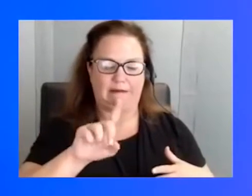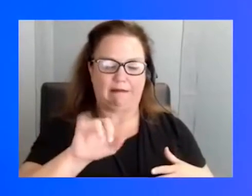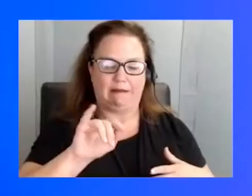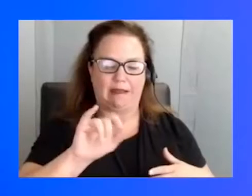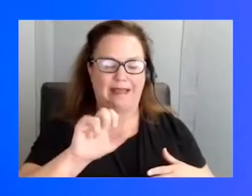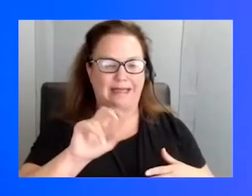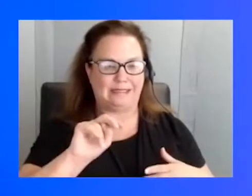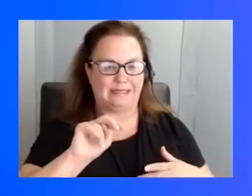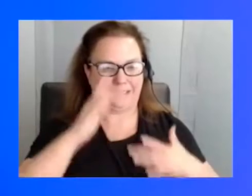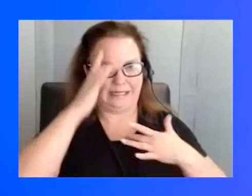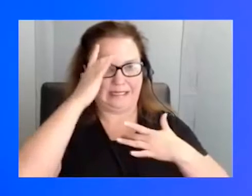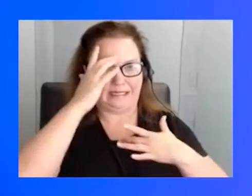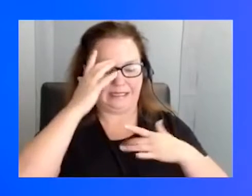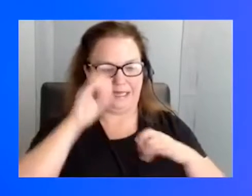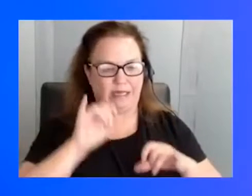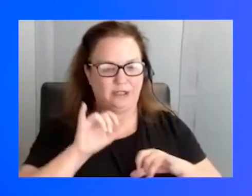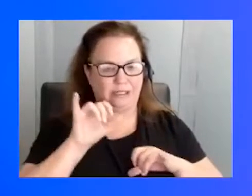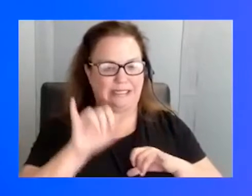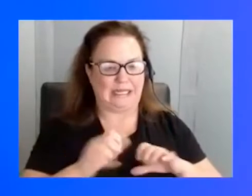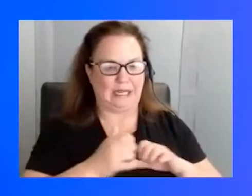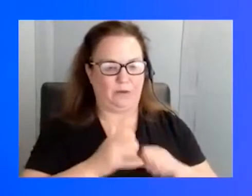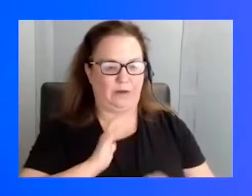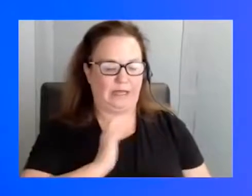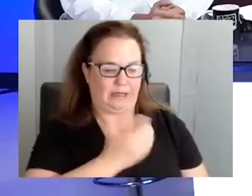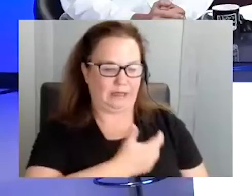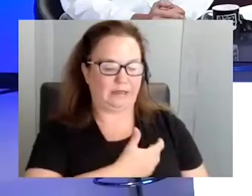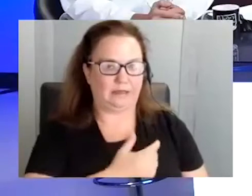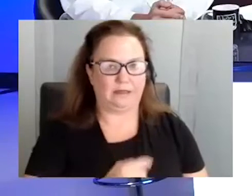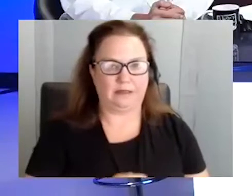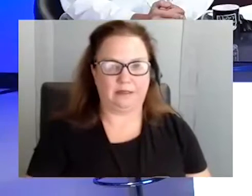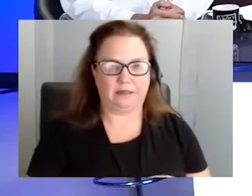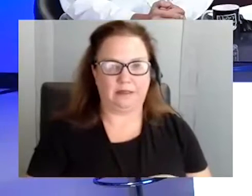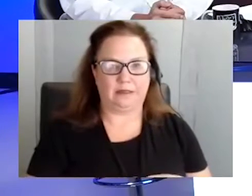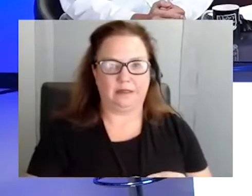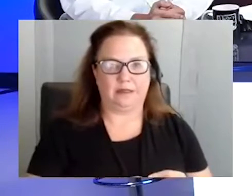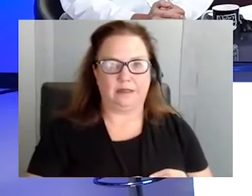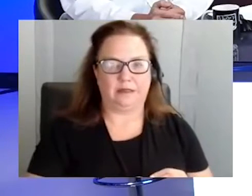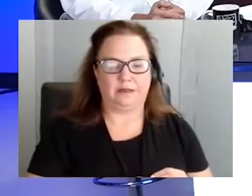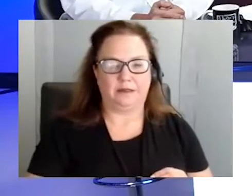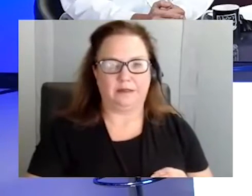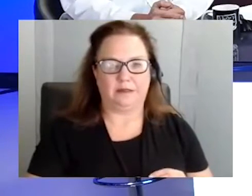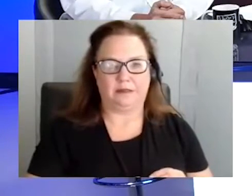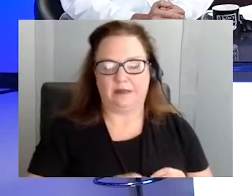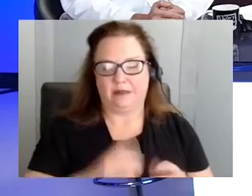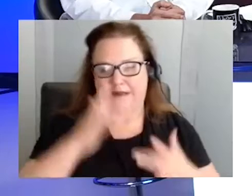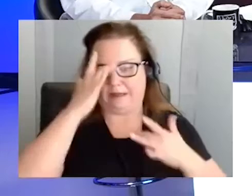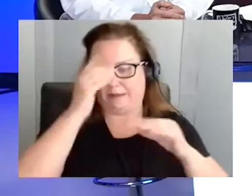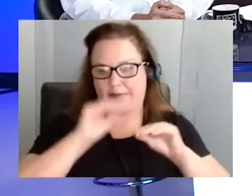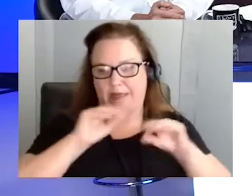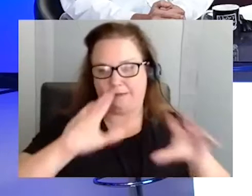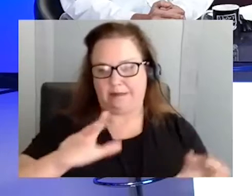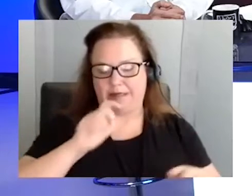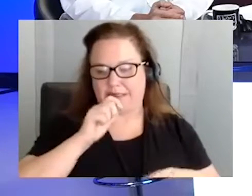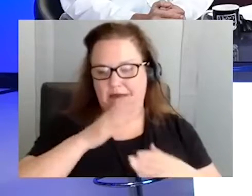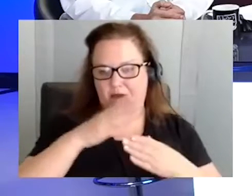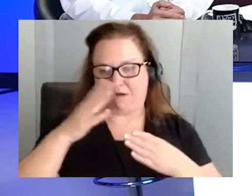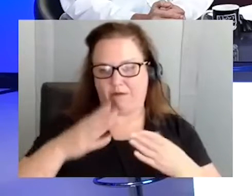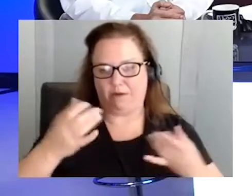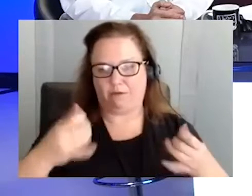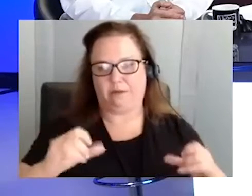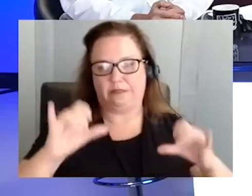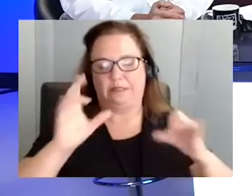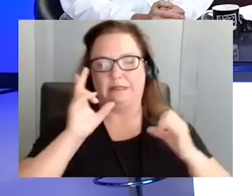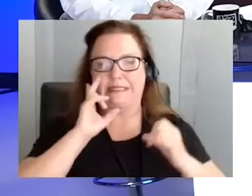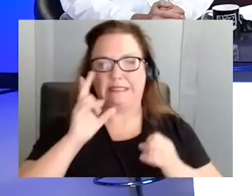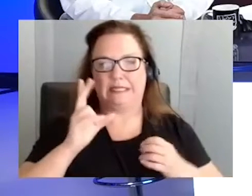us immediately after flying. Yeah, so I think the simple answer to the question is no, the pandemic is not over. We're still seeing very